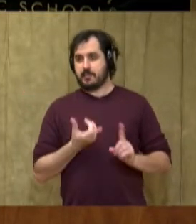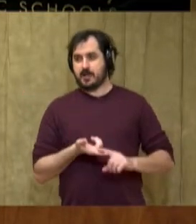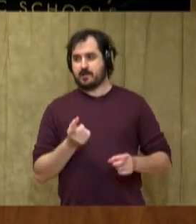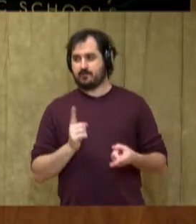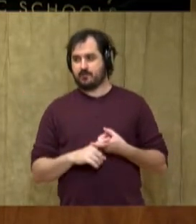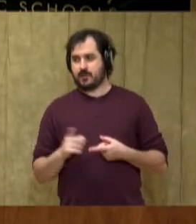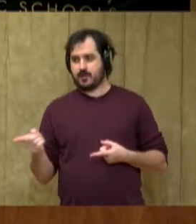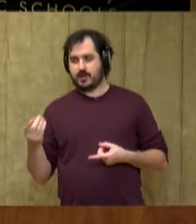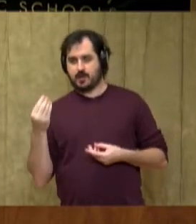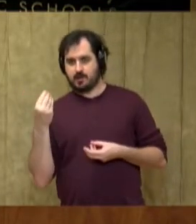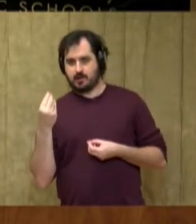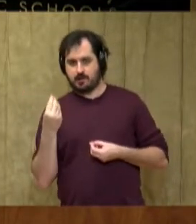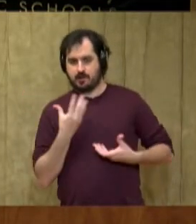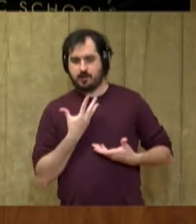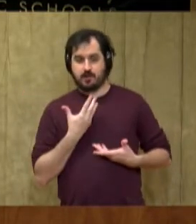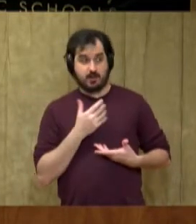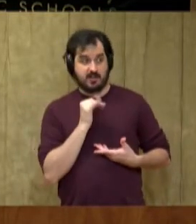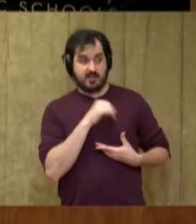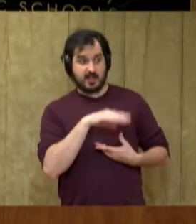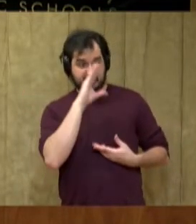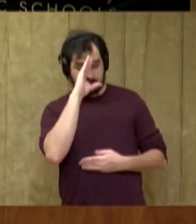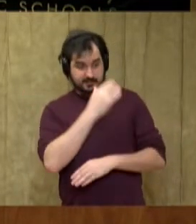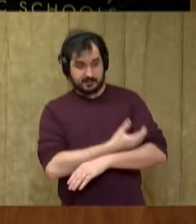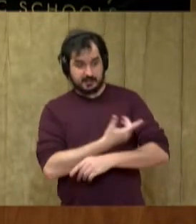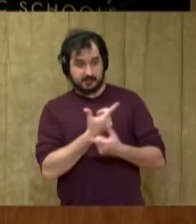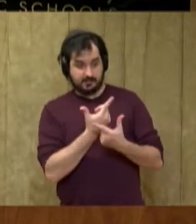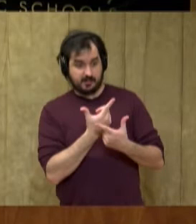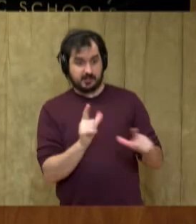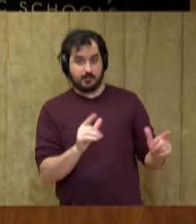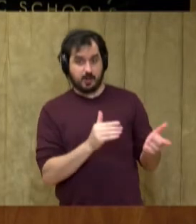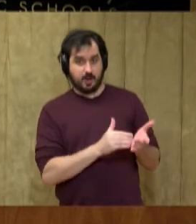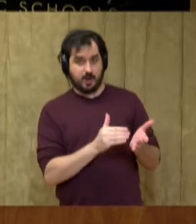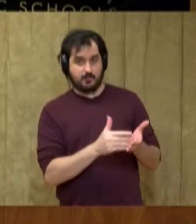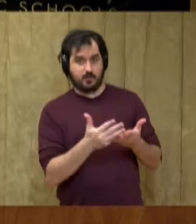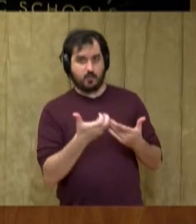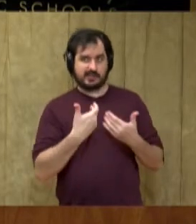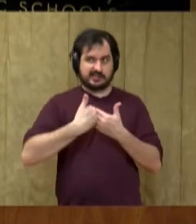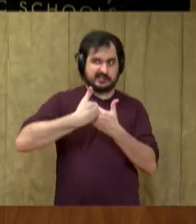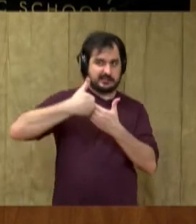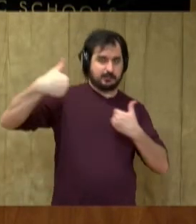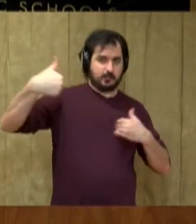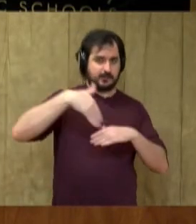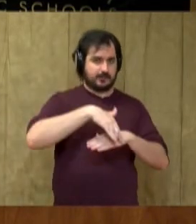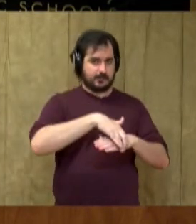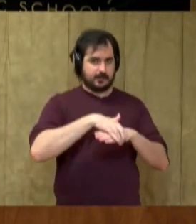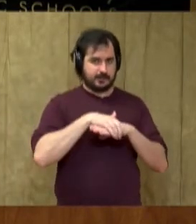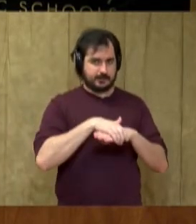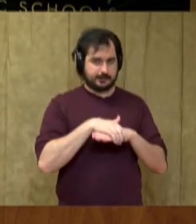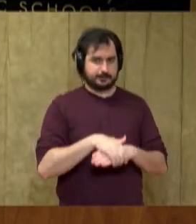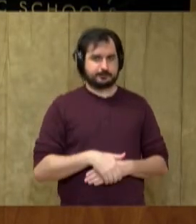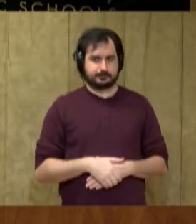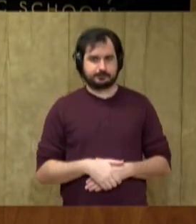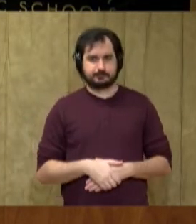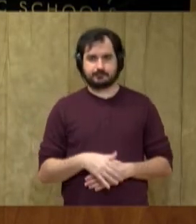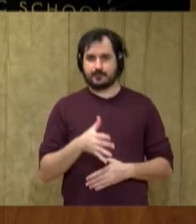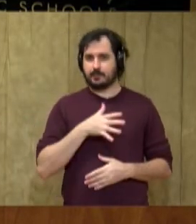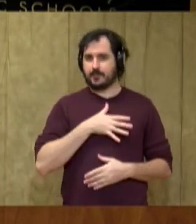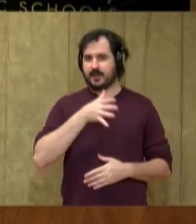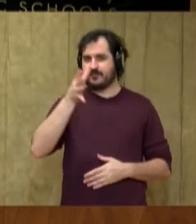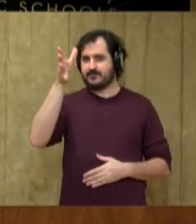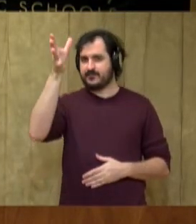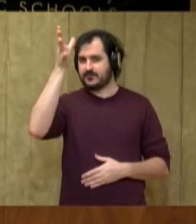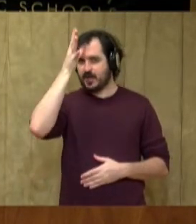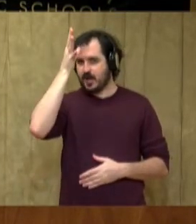his bedroom, but I hear him talking to my mother often about how he did not have enough money for